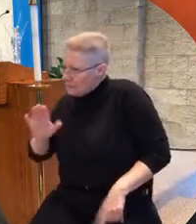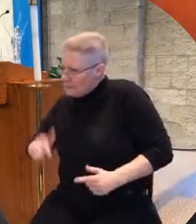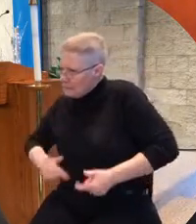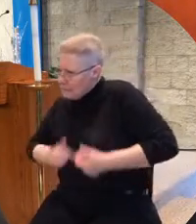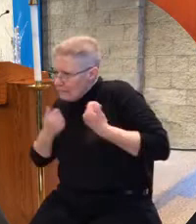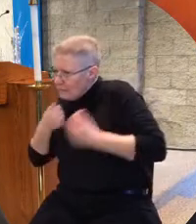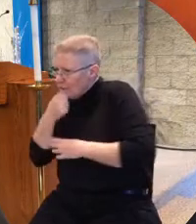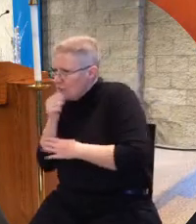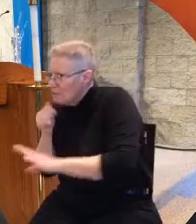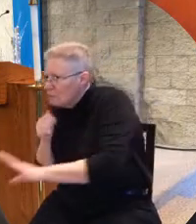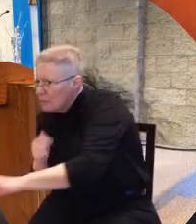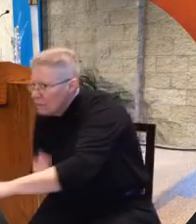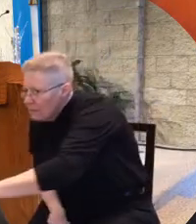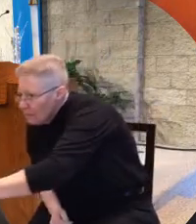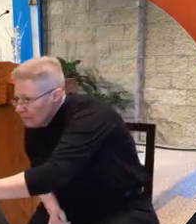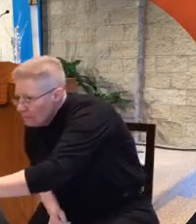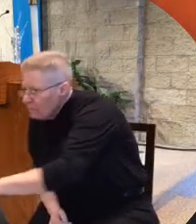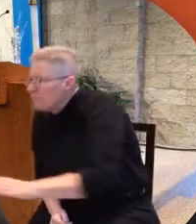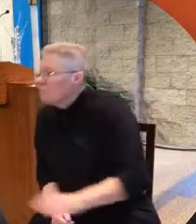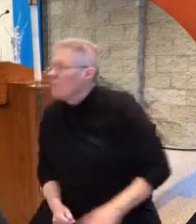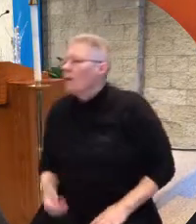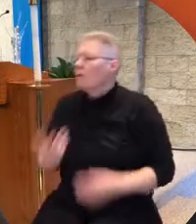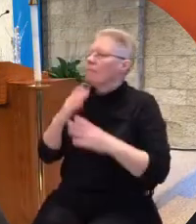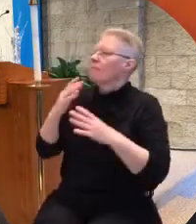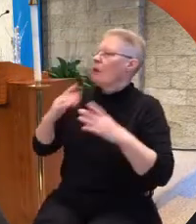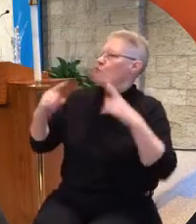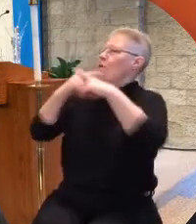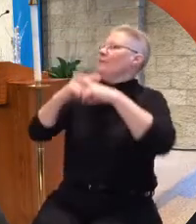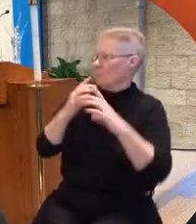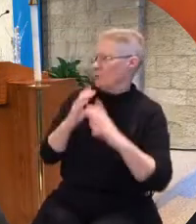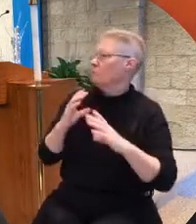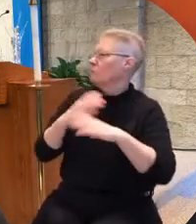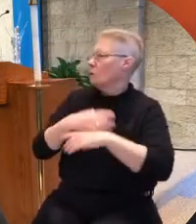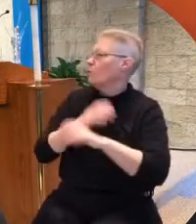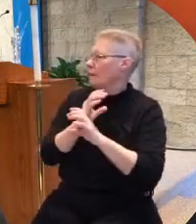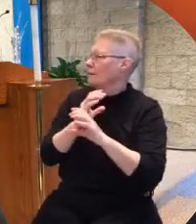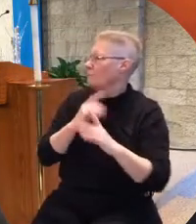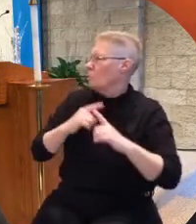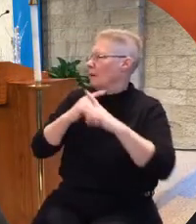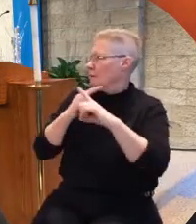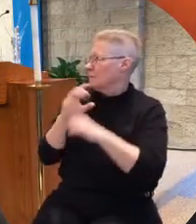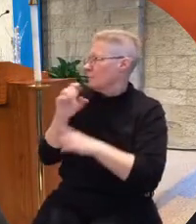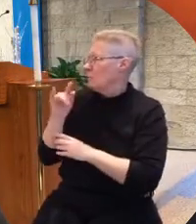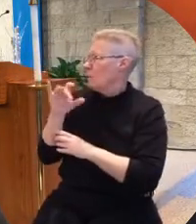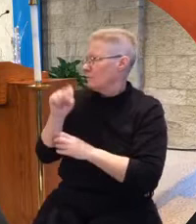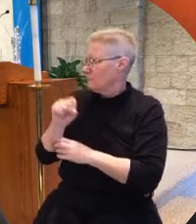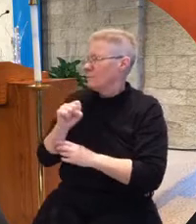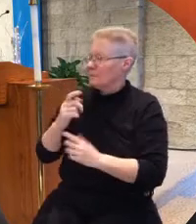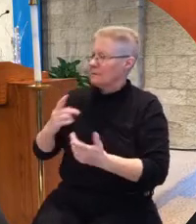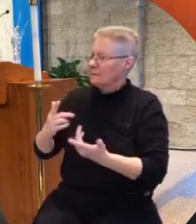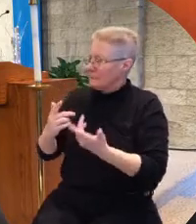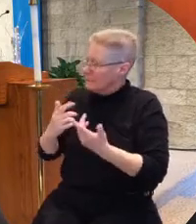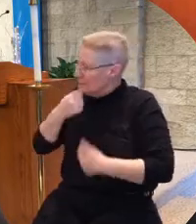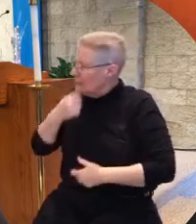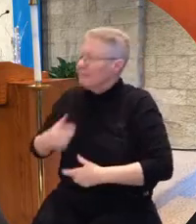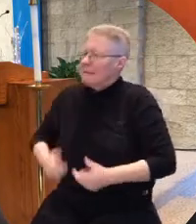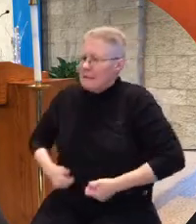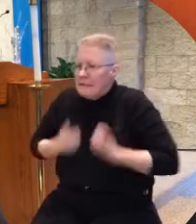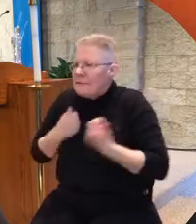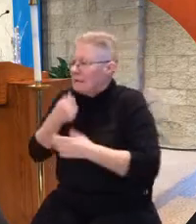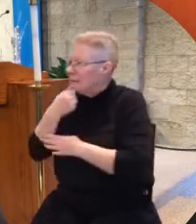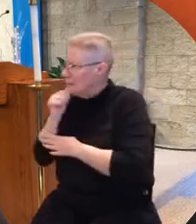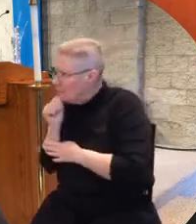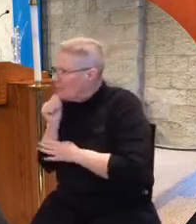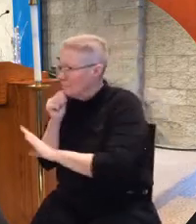her articles, seminars, soul-nurturing music, and riveting keynote speaking. She is a